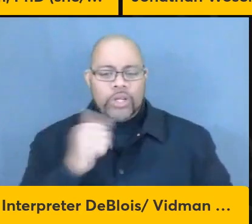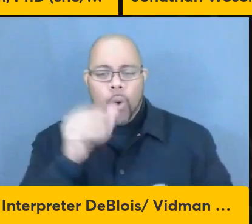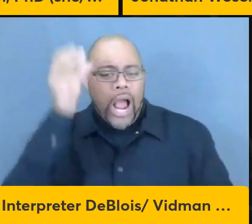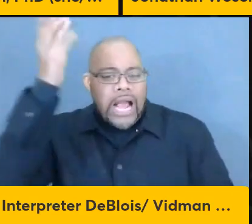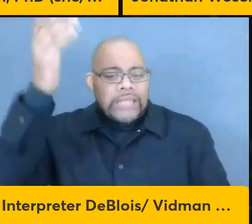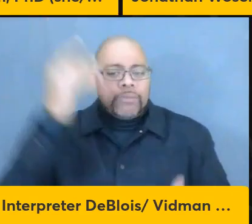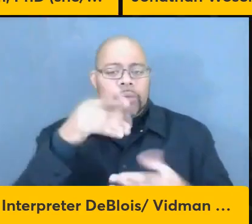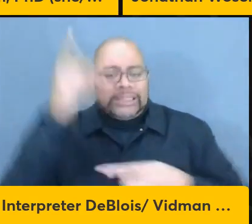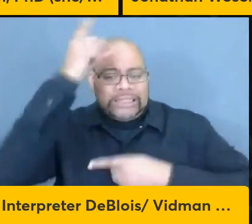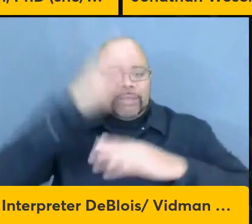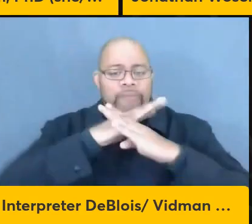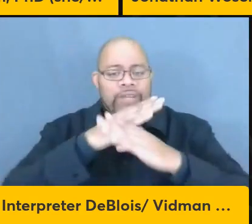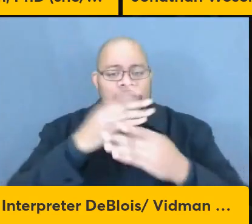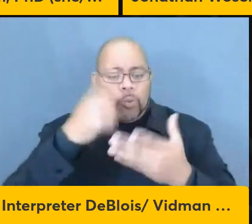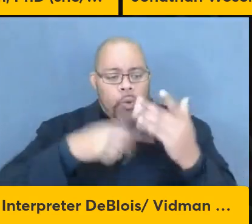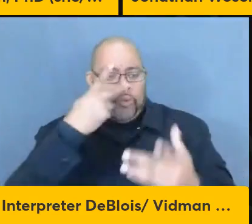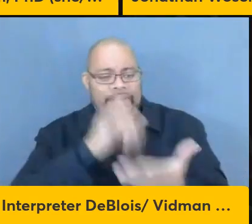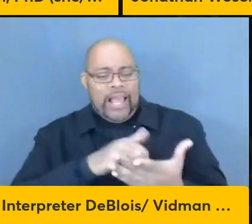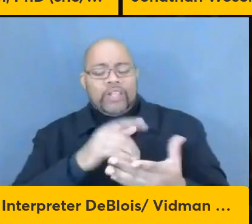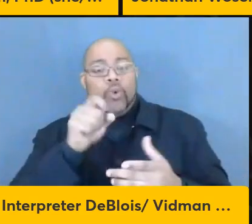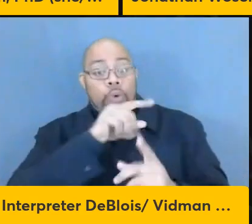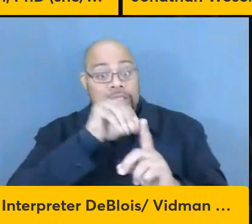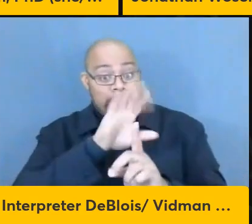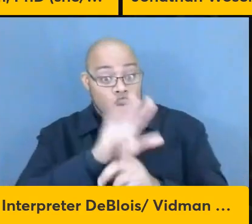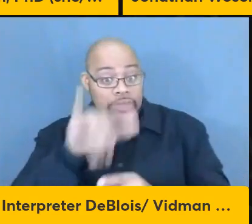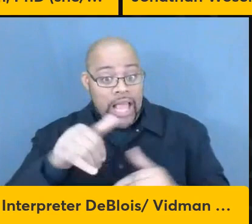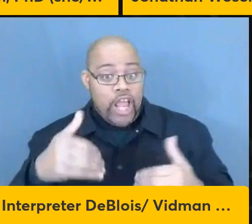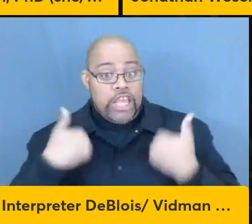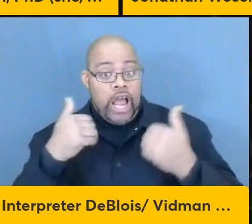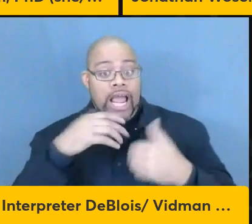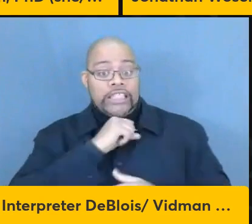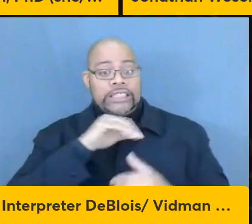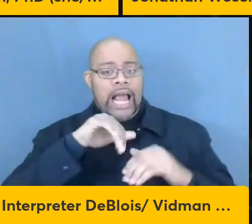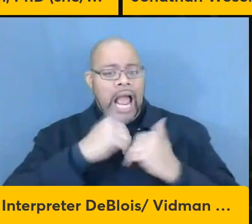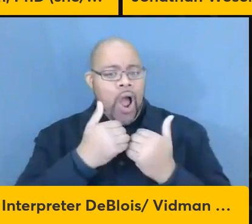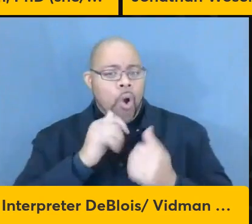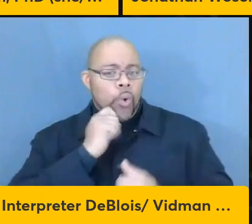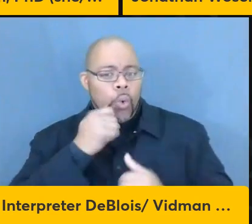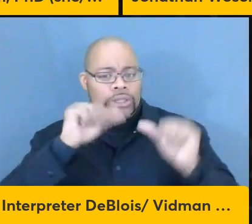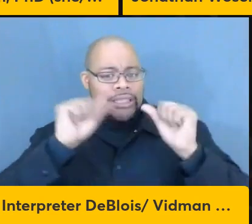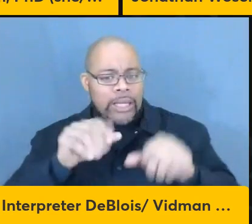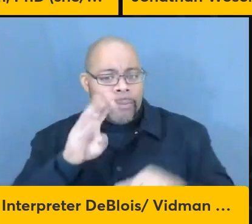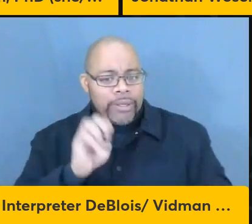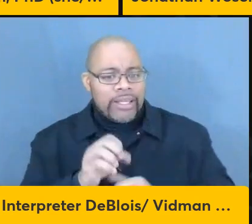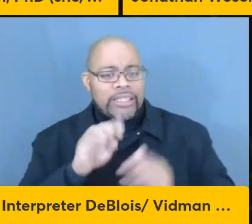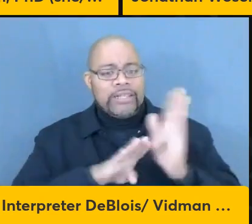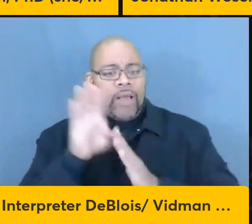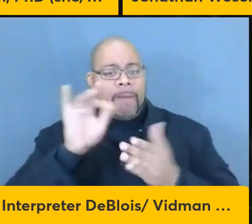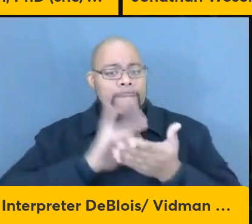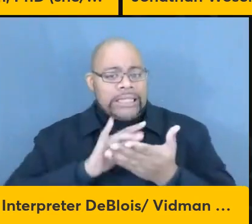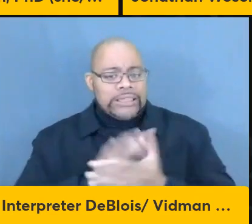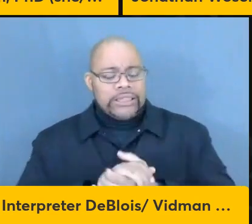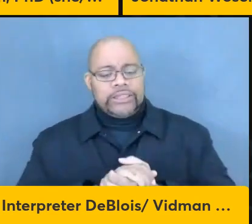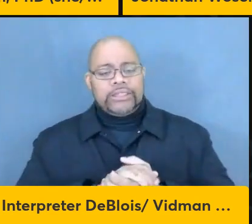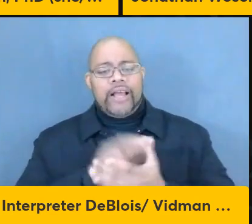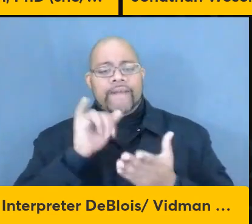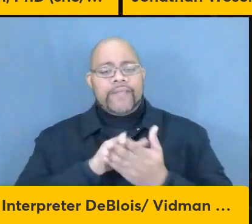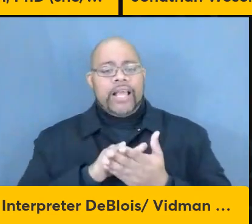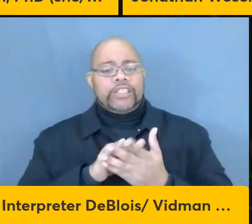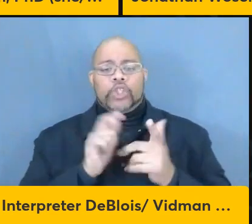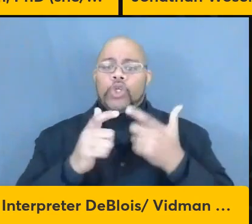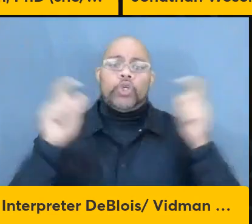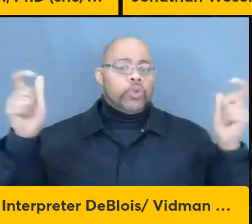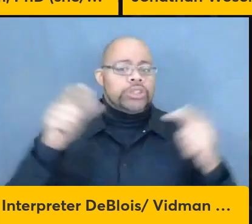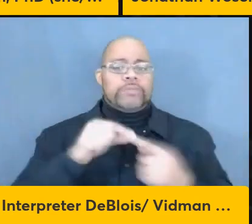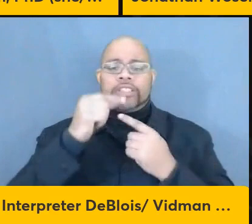what immunology immune system is. So exposing to that at a young age about how cool science can be and how you can leverage that in developing medicines, I think that's huge,